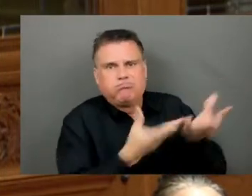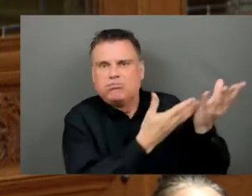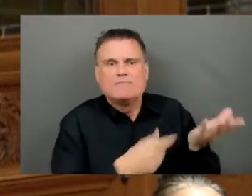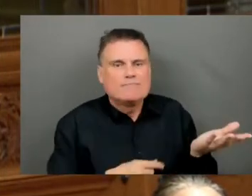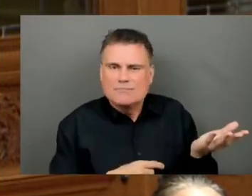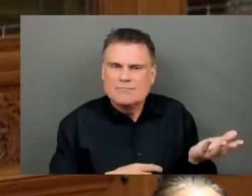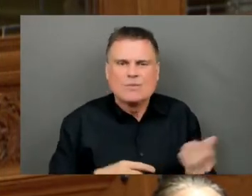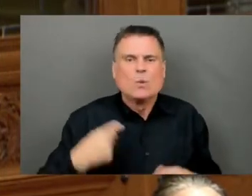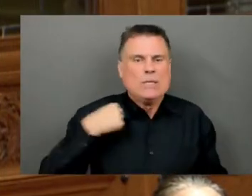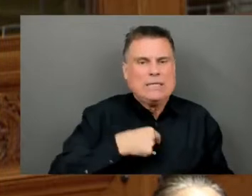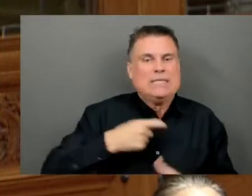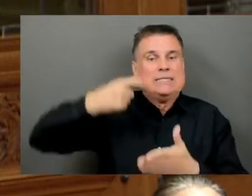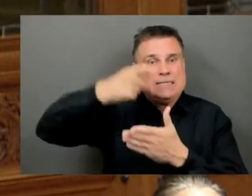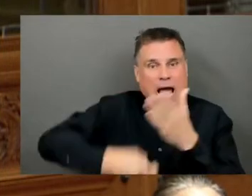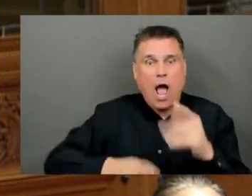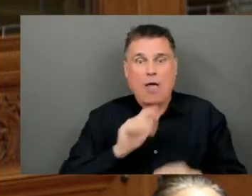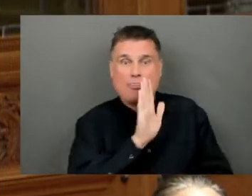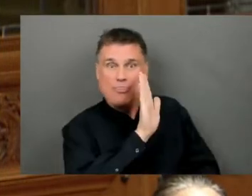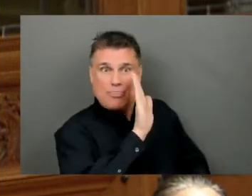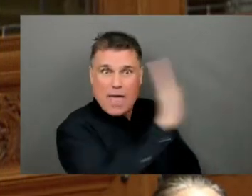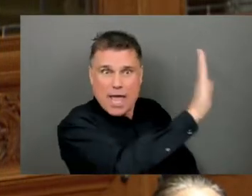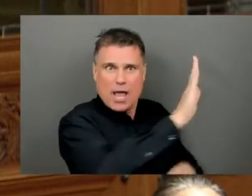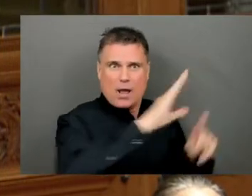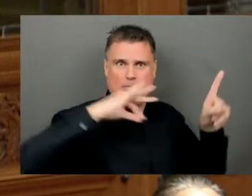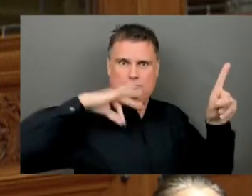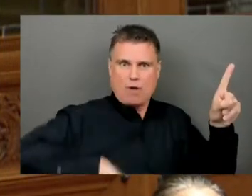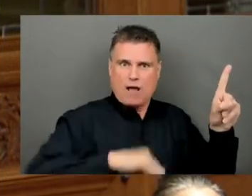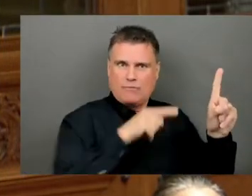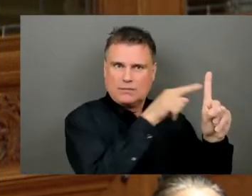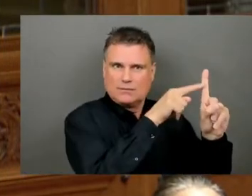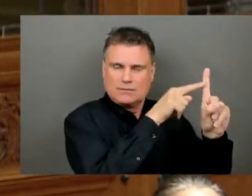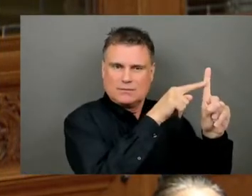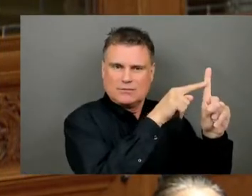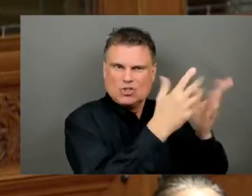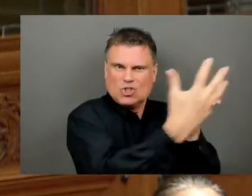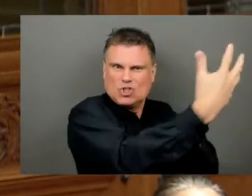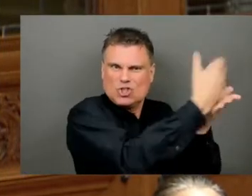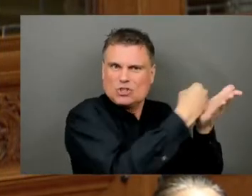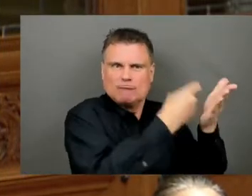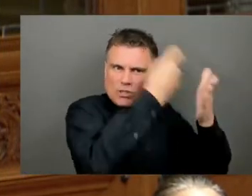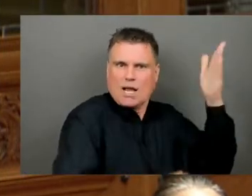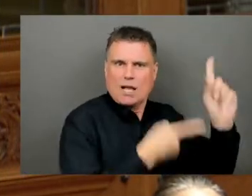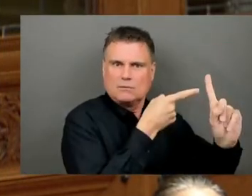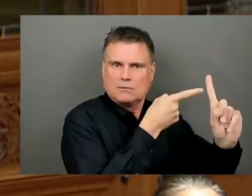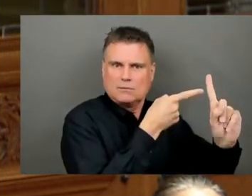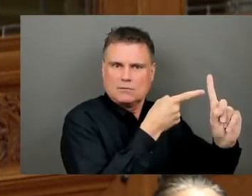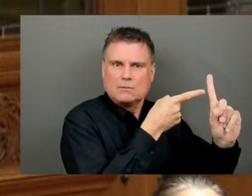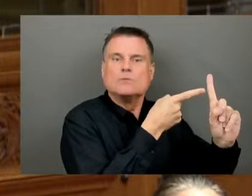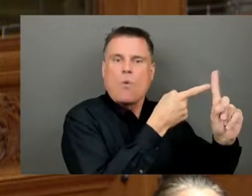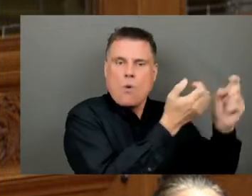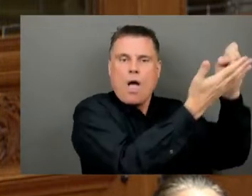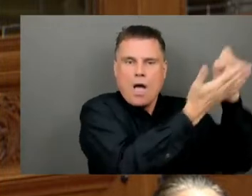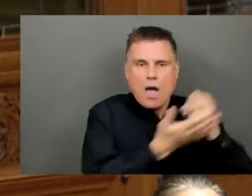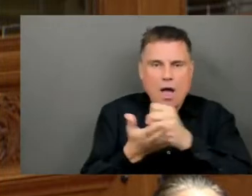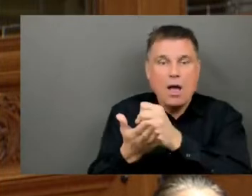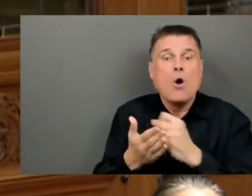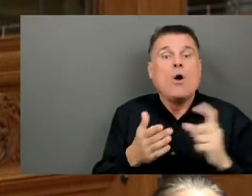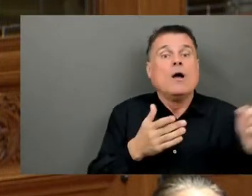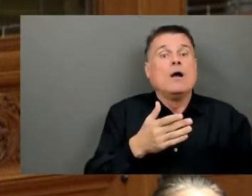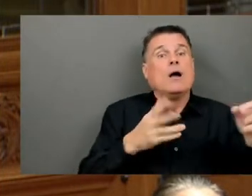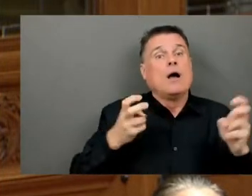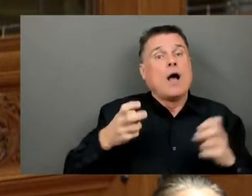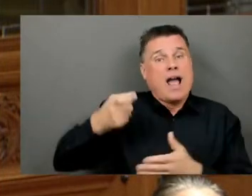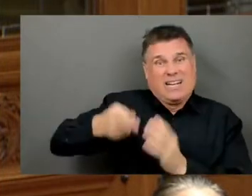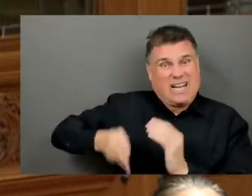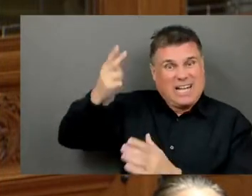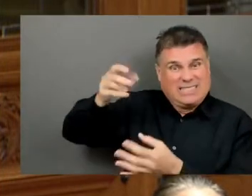profit tax could help alleviate the high cost of living in BC. My question is to the Premier. Will his government stop giving a free